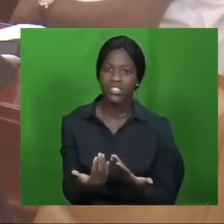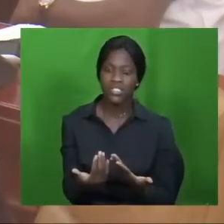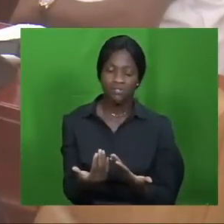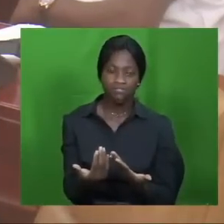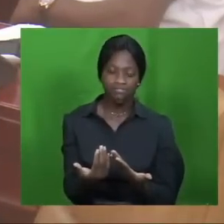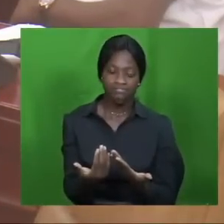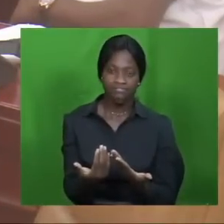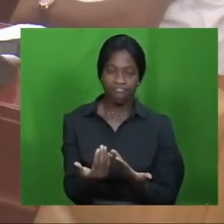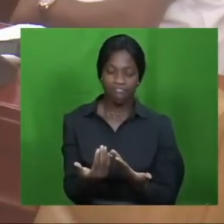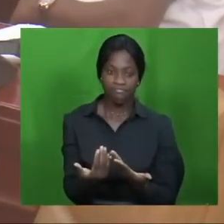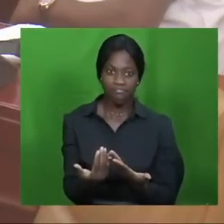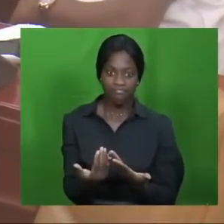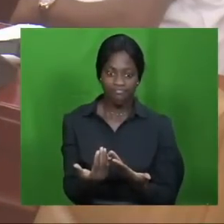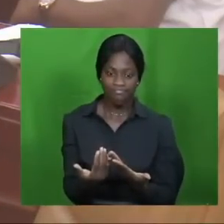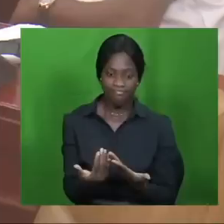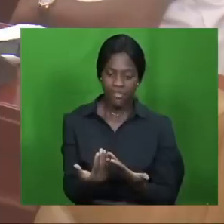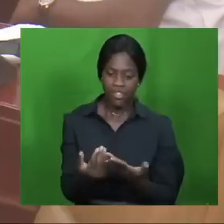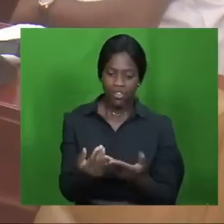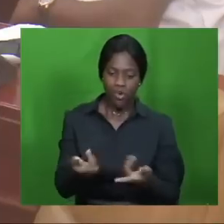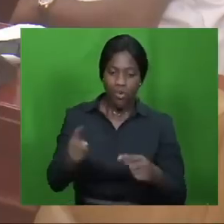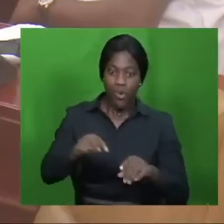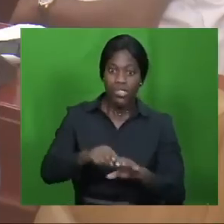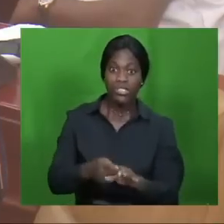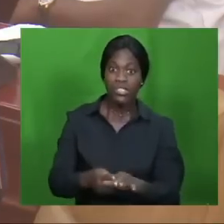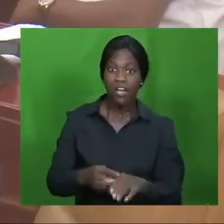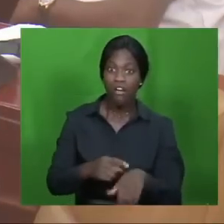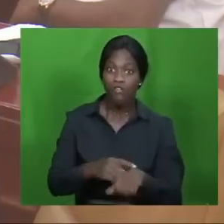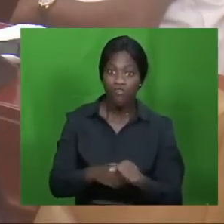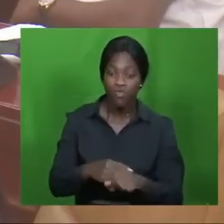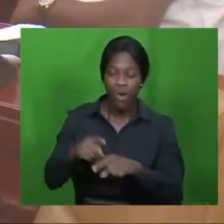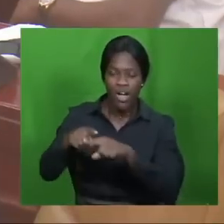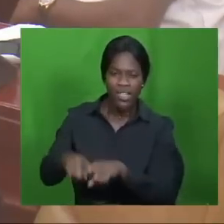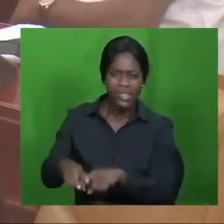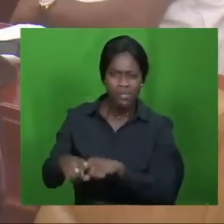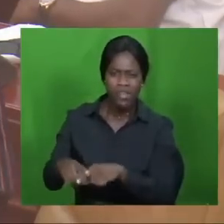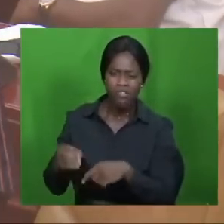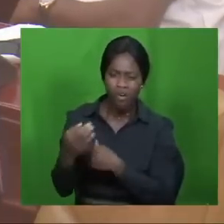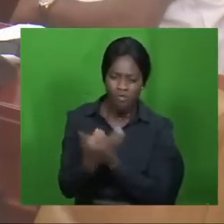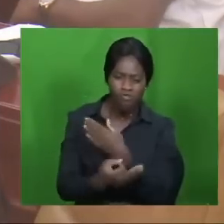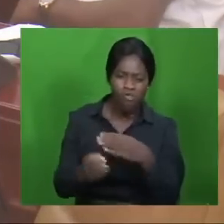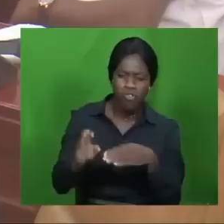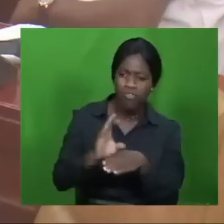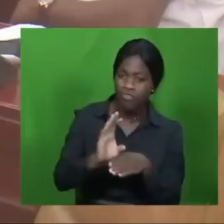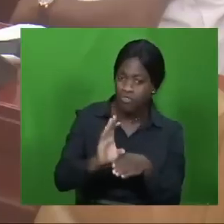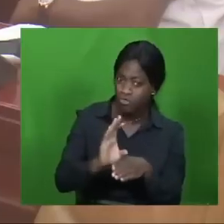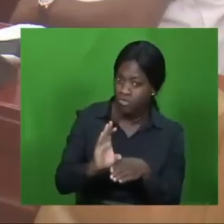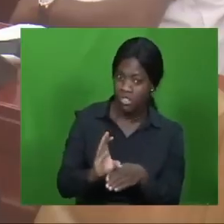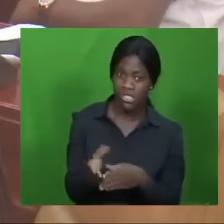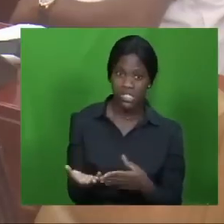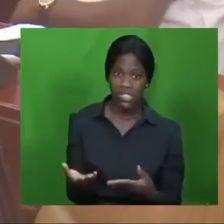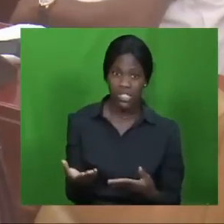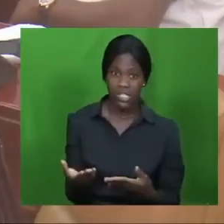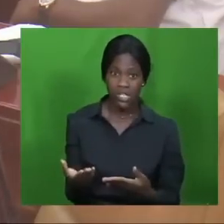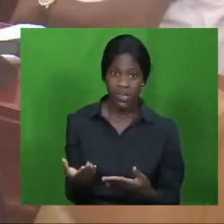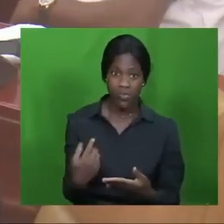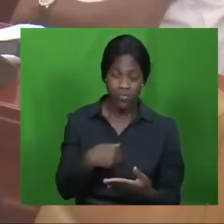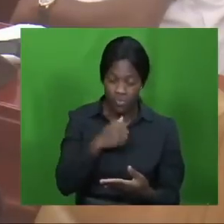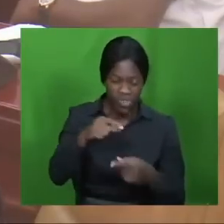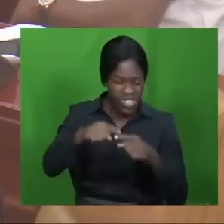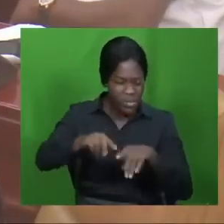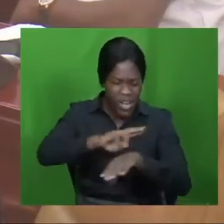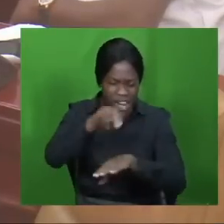own national coaches. I'm not saying this not because I'm not a nationalist, but I'm national. But we are looking for results, not nationalism per